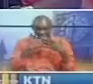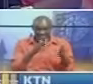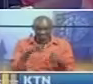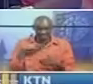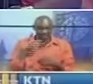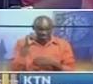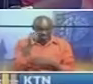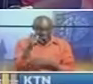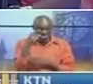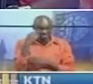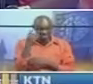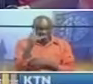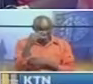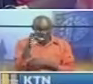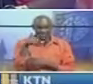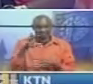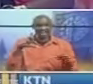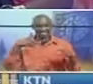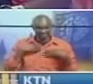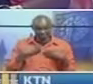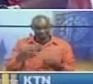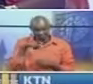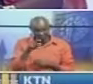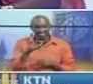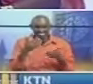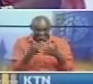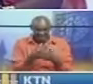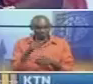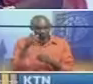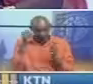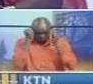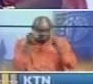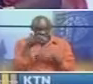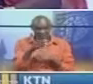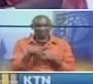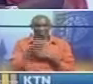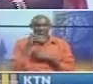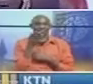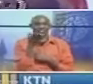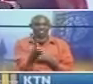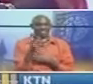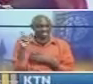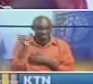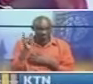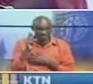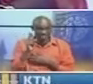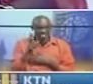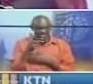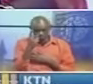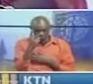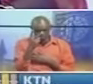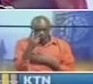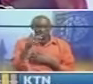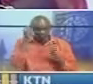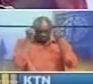and the Kenya Defence Forces now admit that some of their soldiers looted during the Westgate attack in Nairobi. Now, two soldiers have been